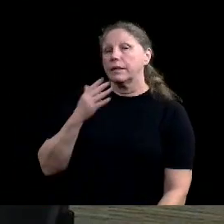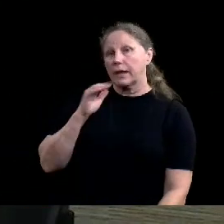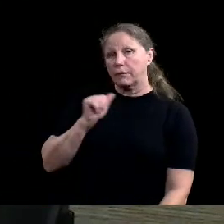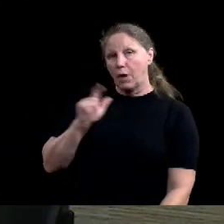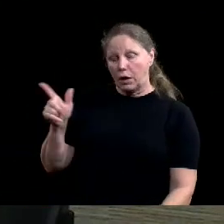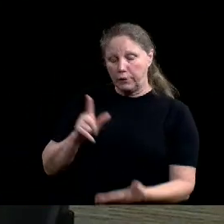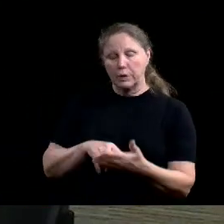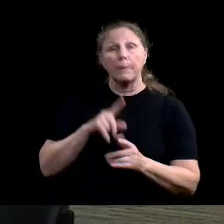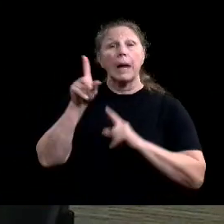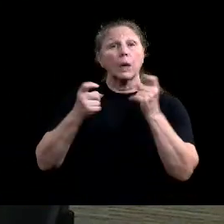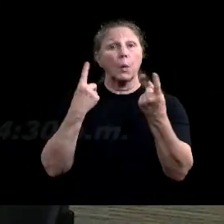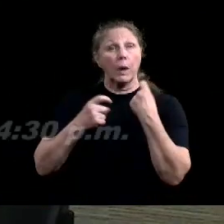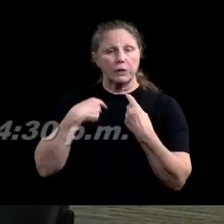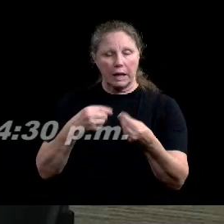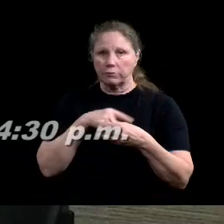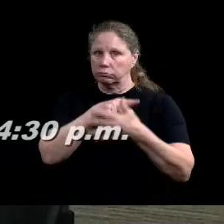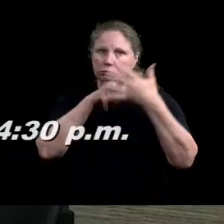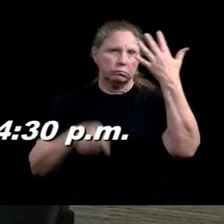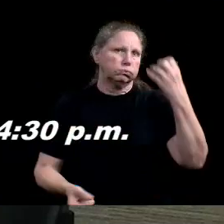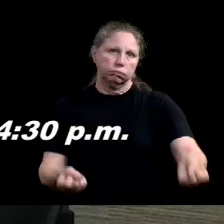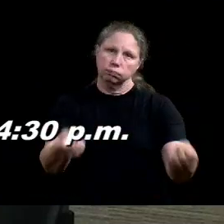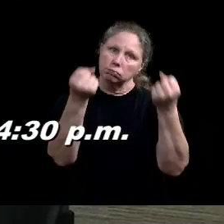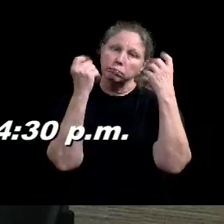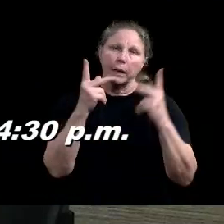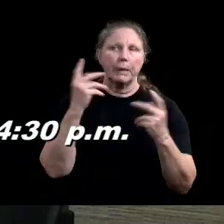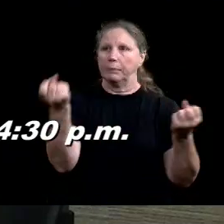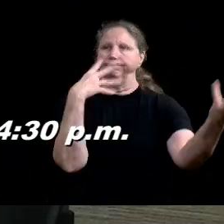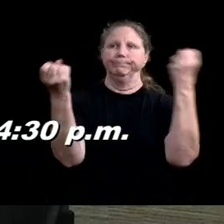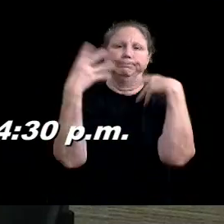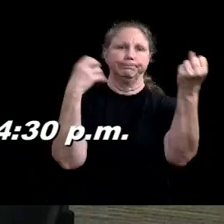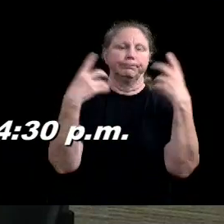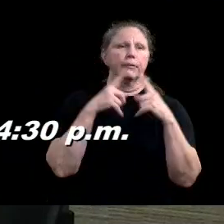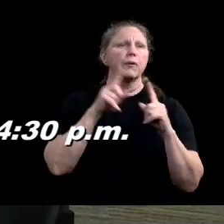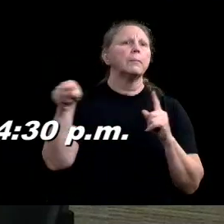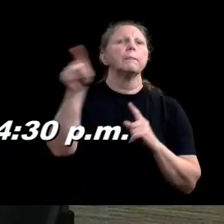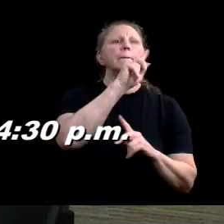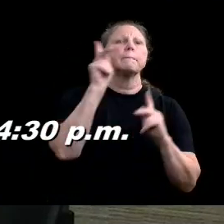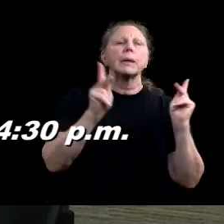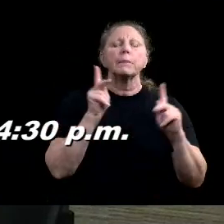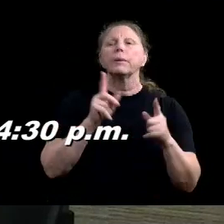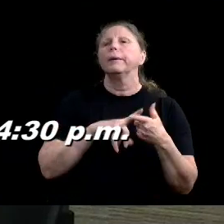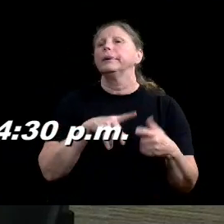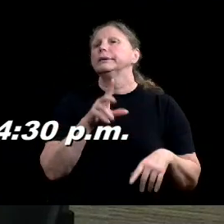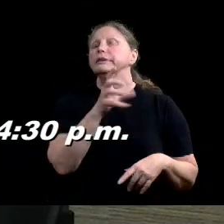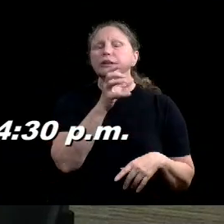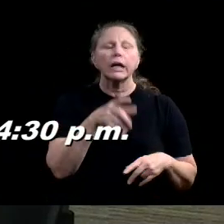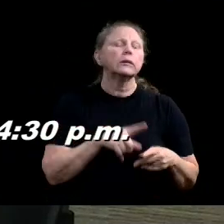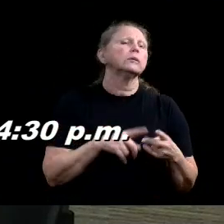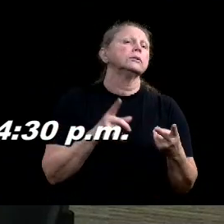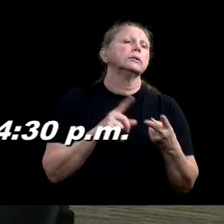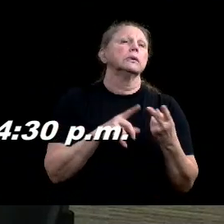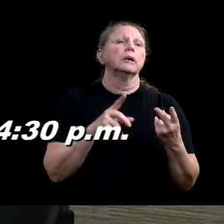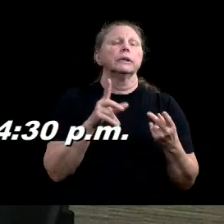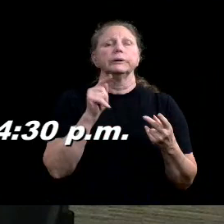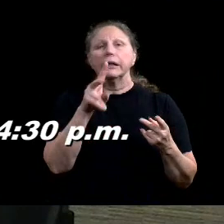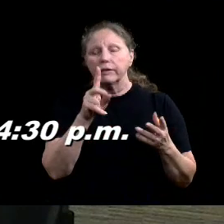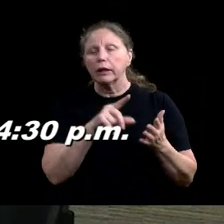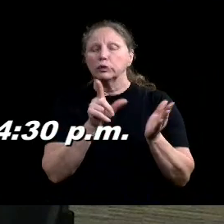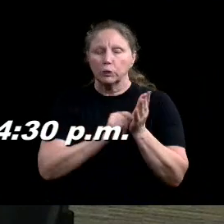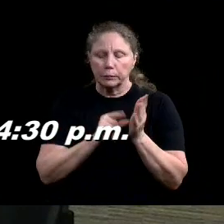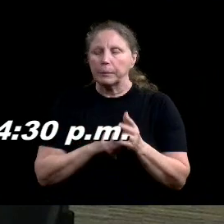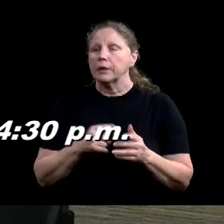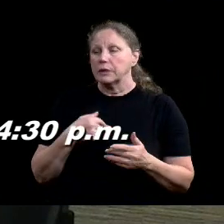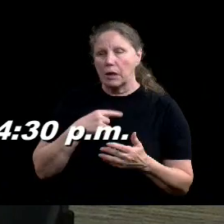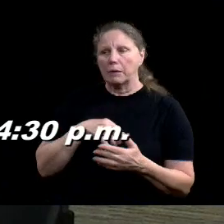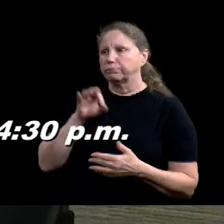all been presented by various media, individuals throughout the community. I've come up with a few and just throughout the health district as well. So we